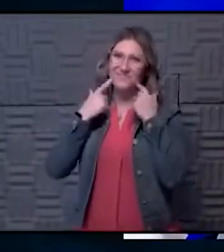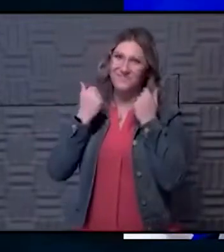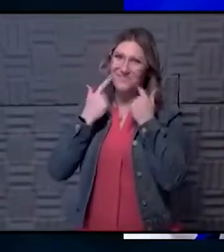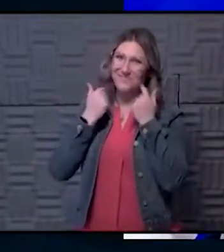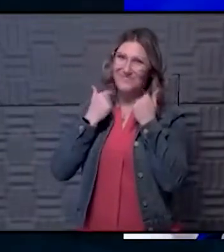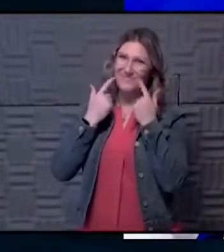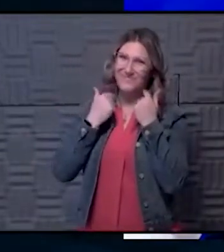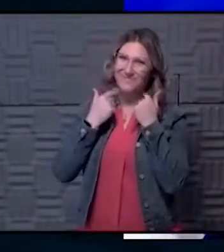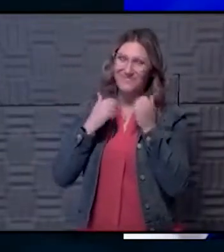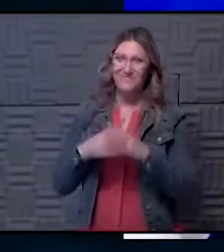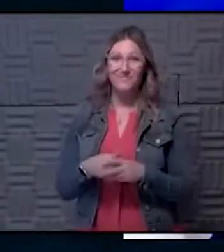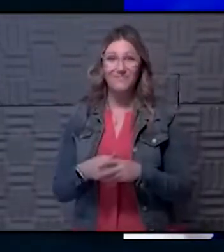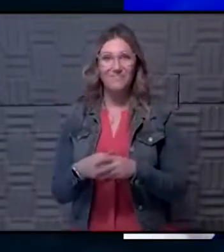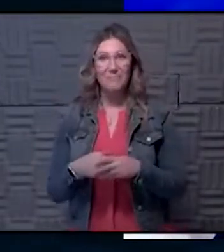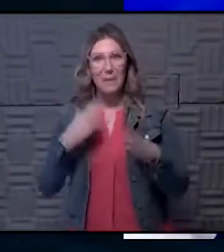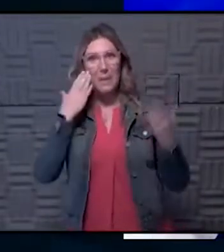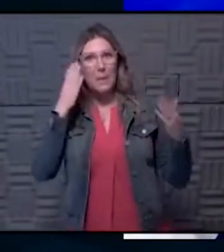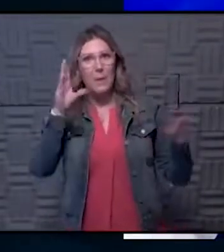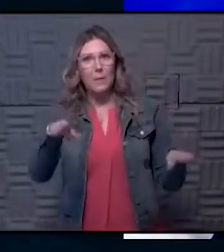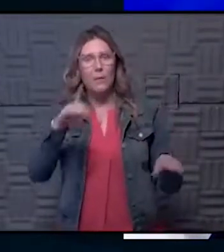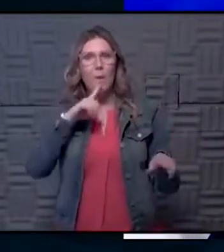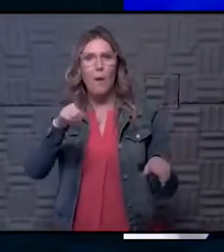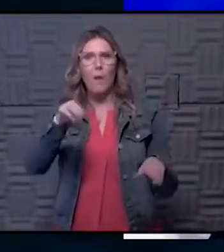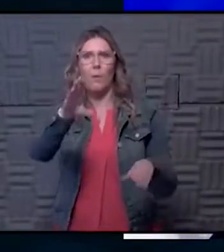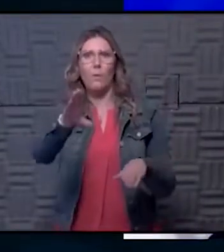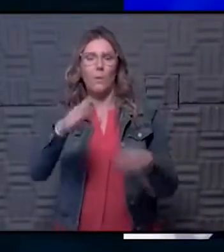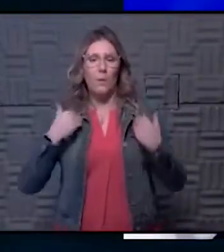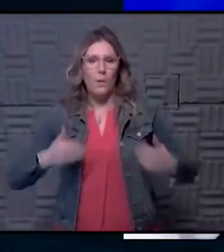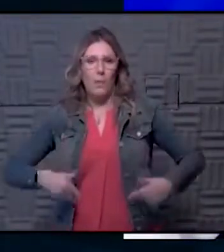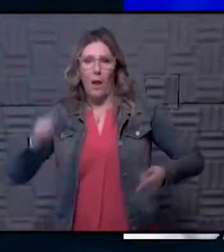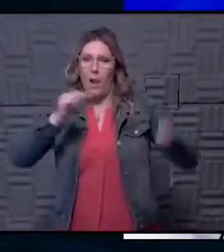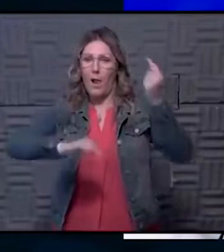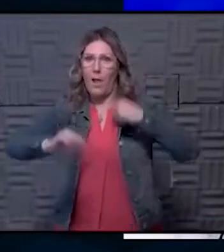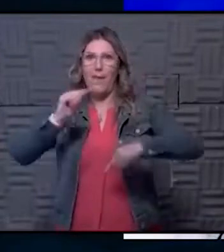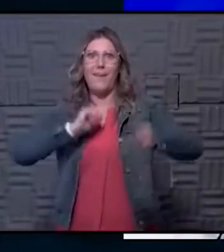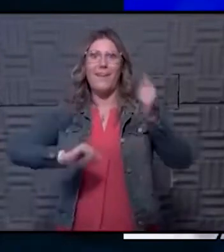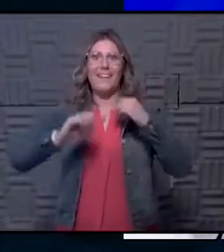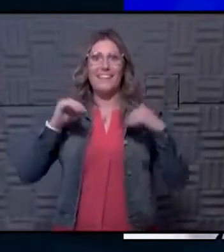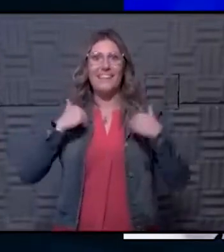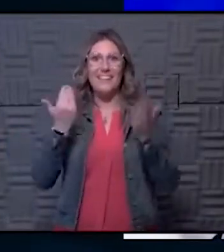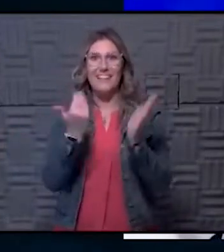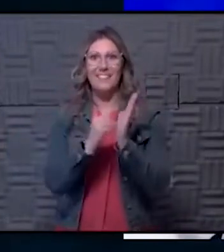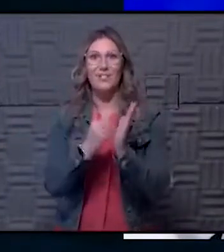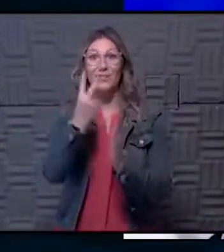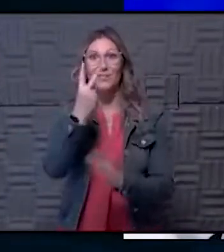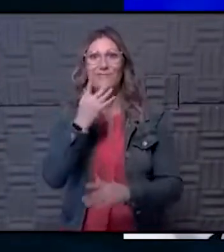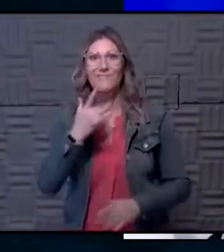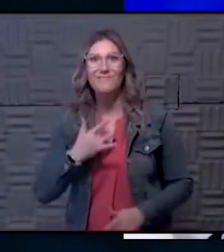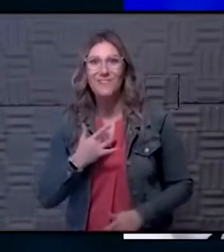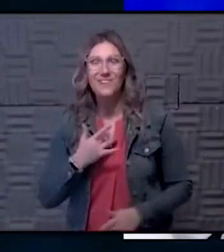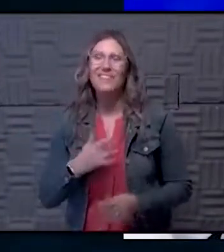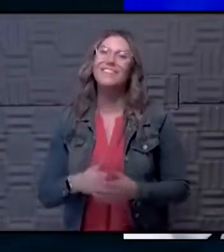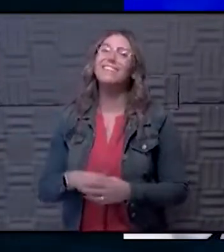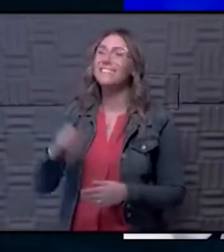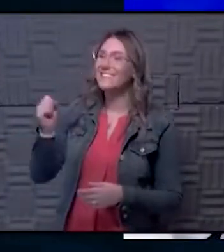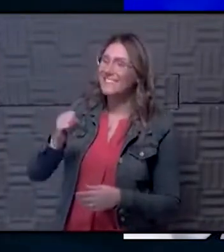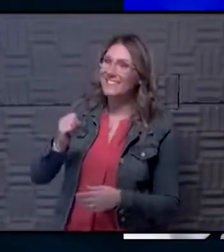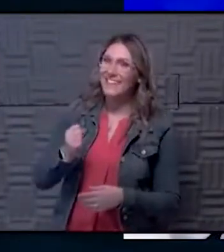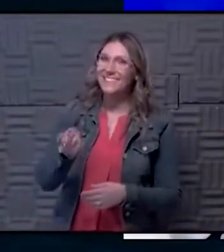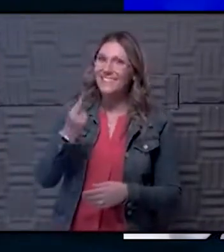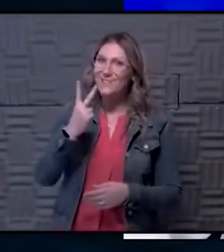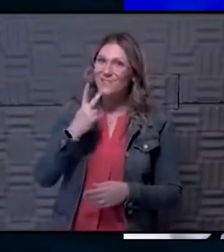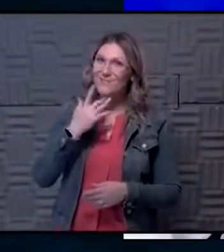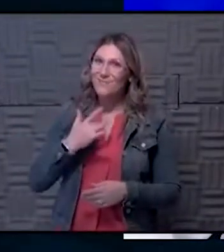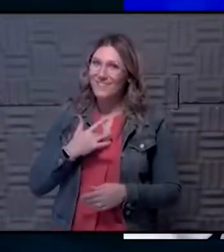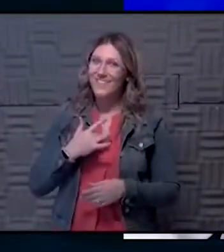good. I didn't know they turned back the clock. That's awesome. They get 2 birthdays. I know you do. I get 2 birthdays.